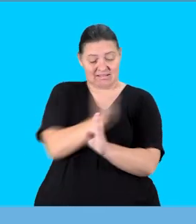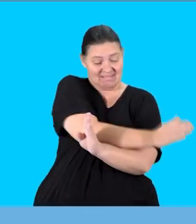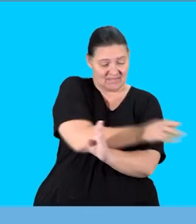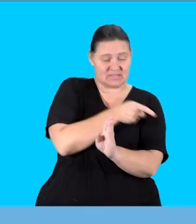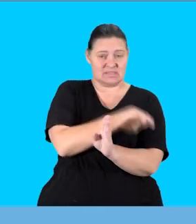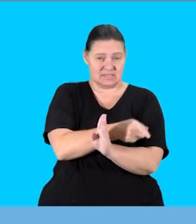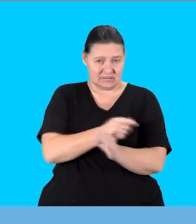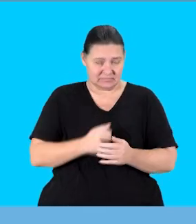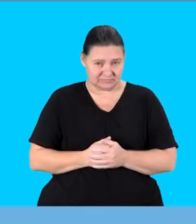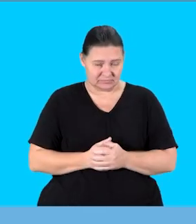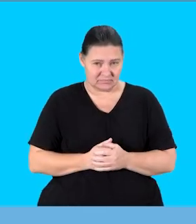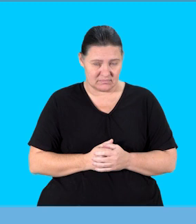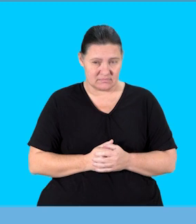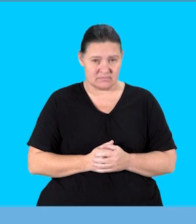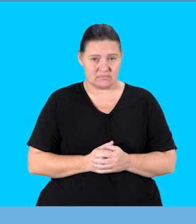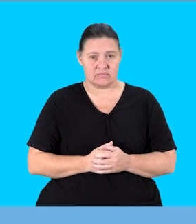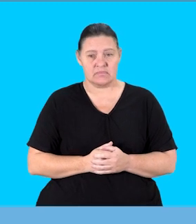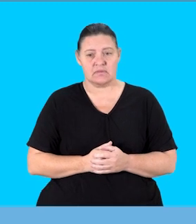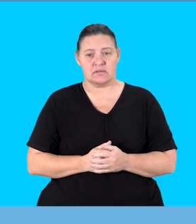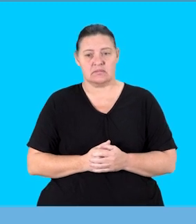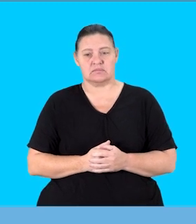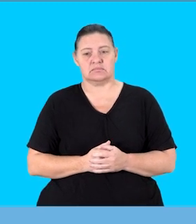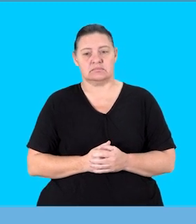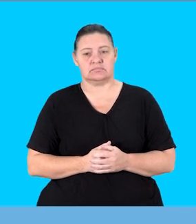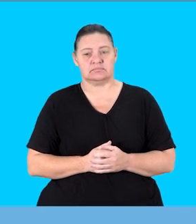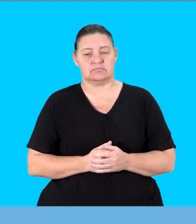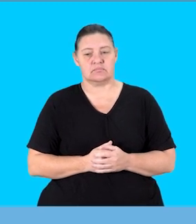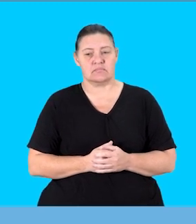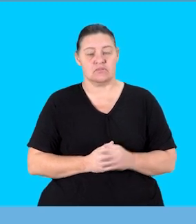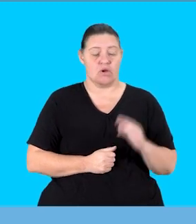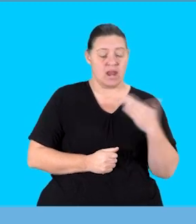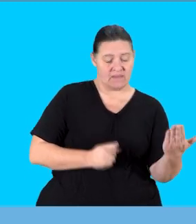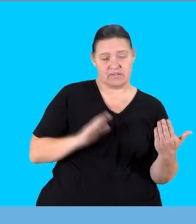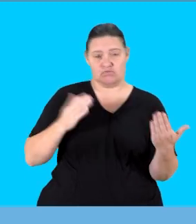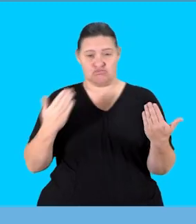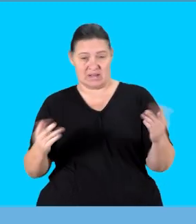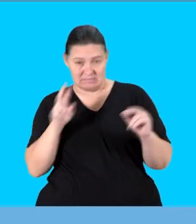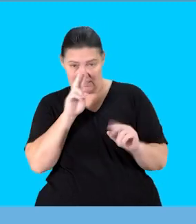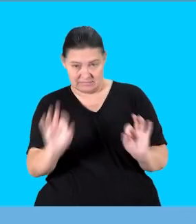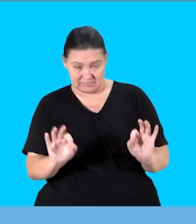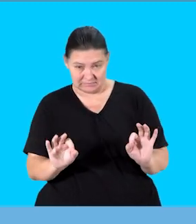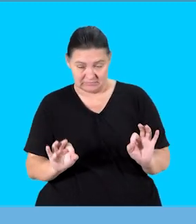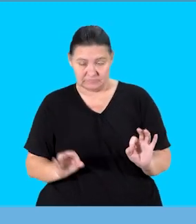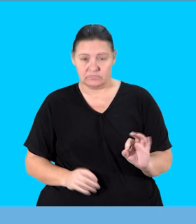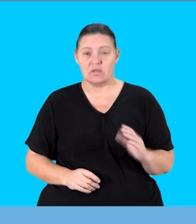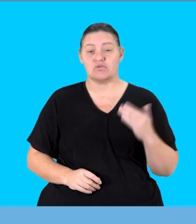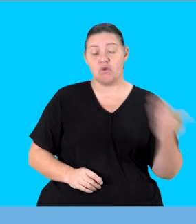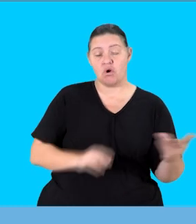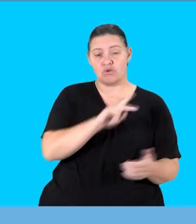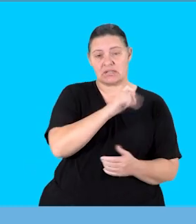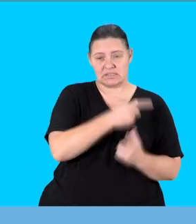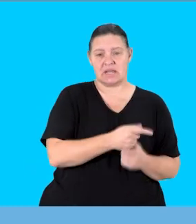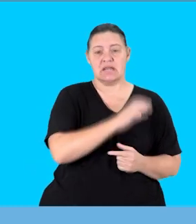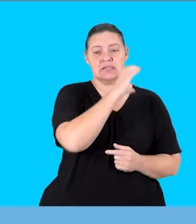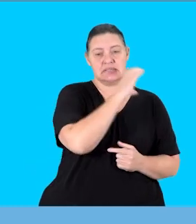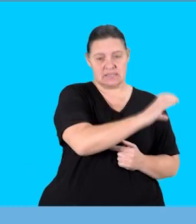the left-hand side of the react to form sign. So this is your left-hand side and that's your right-hand side. So the